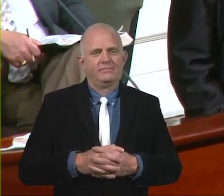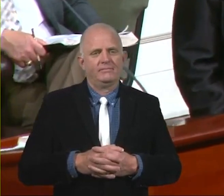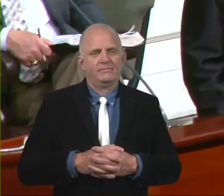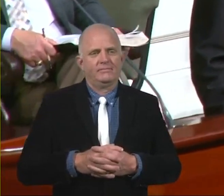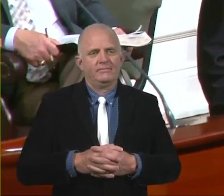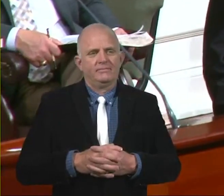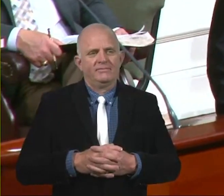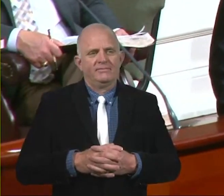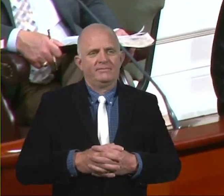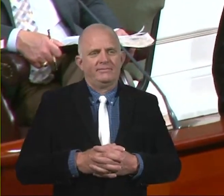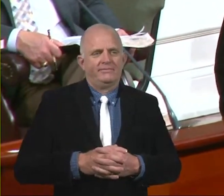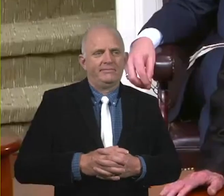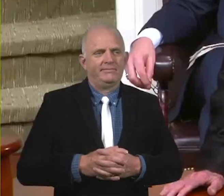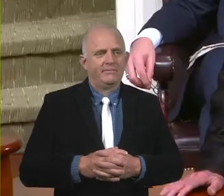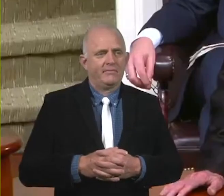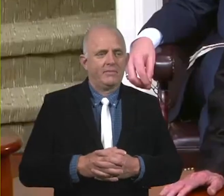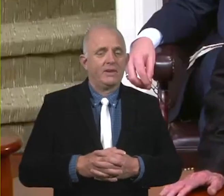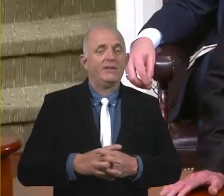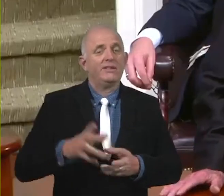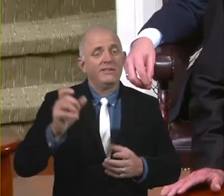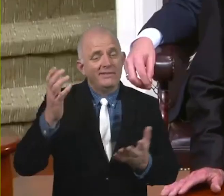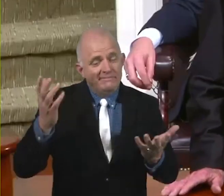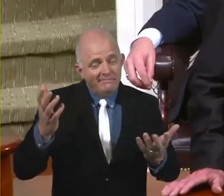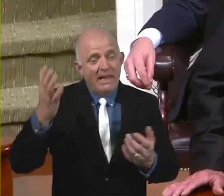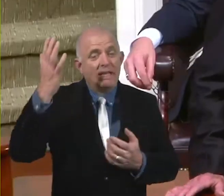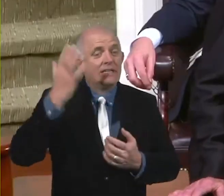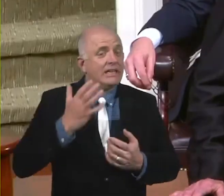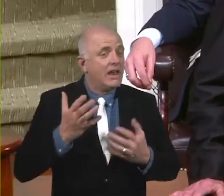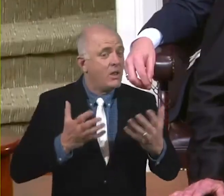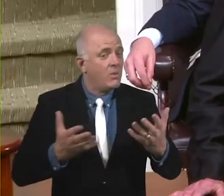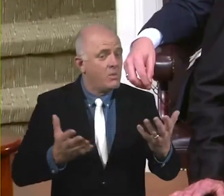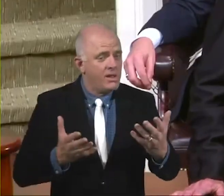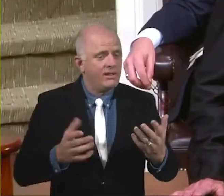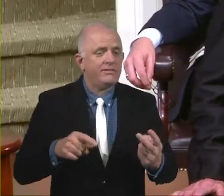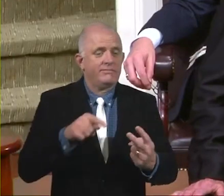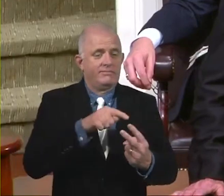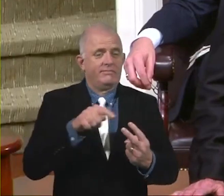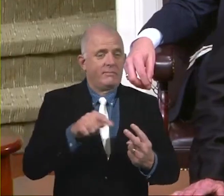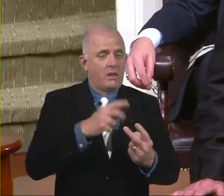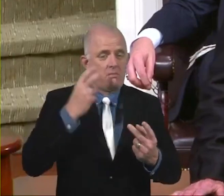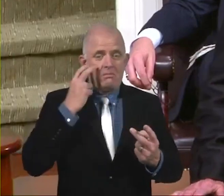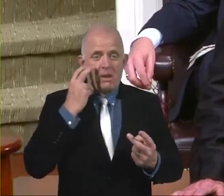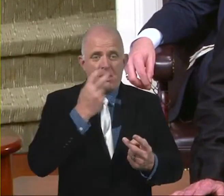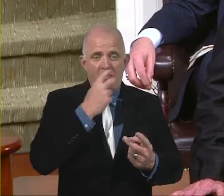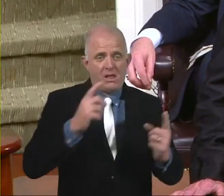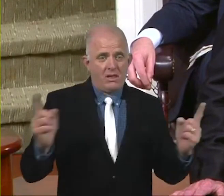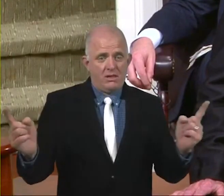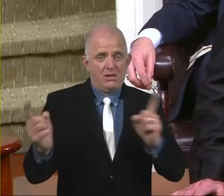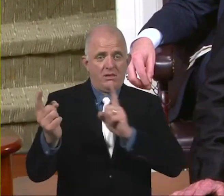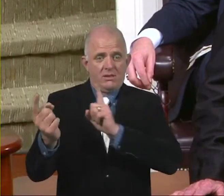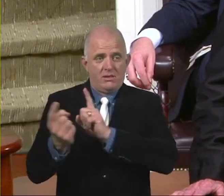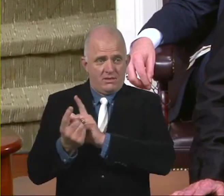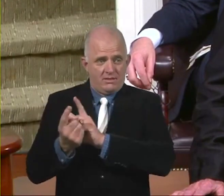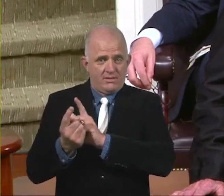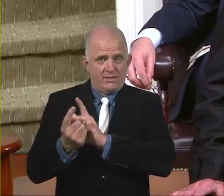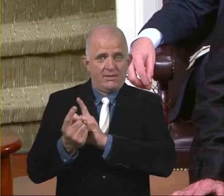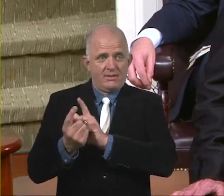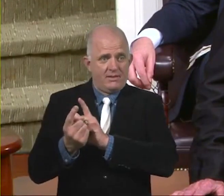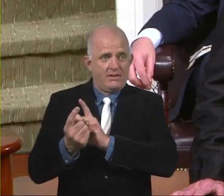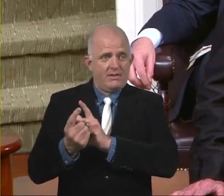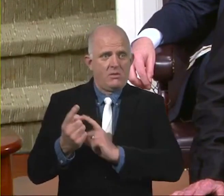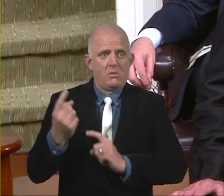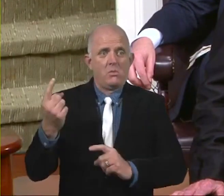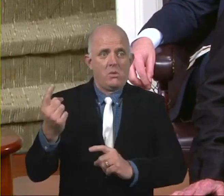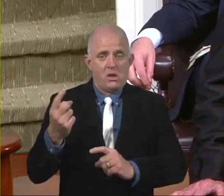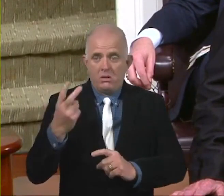Now, the sad part is this. If those two guys would have met up with each other, one of them had said, were